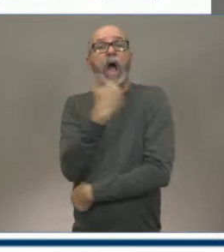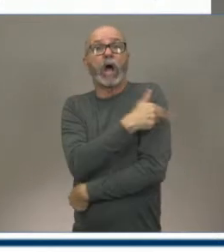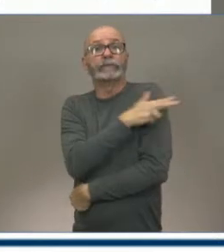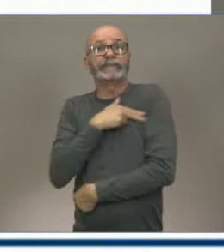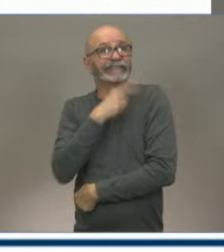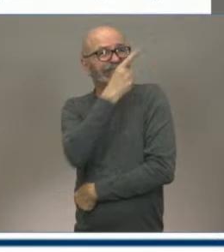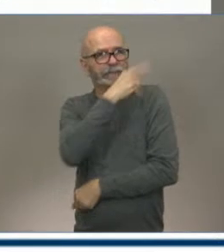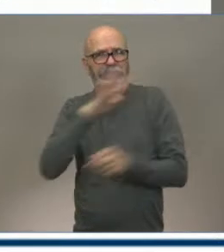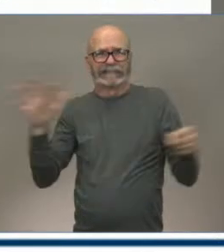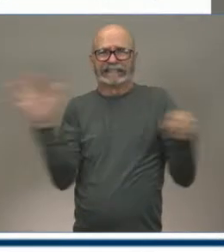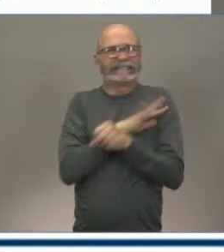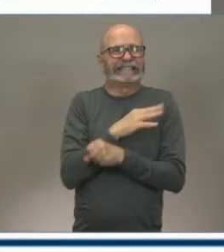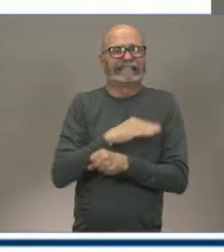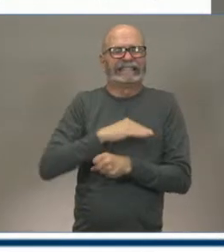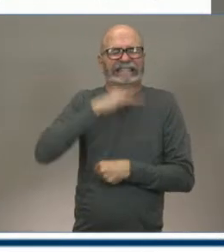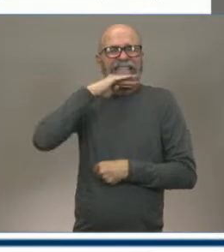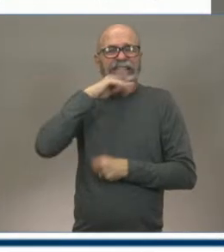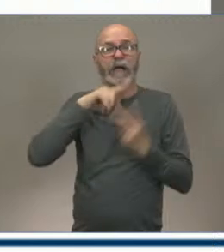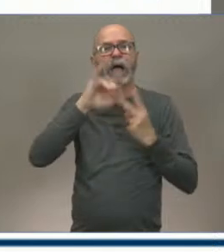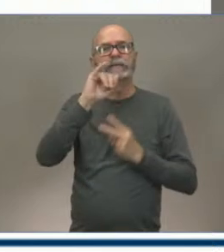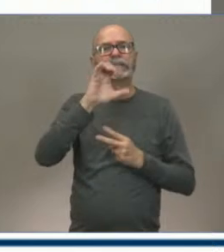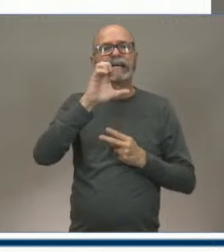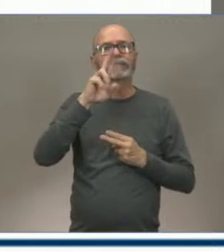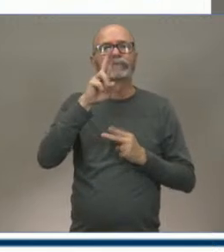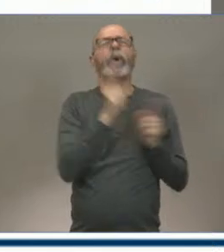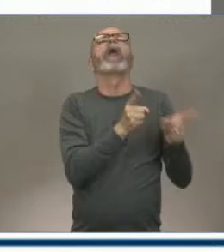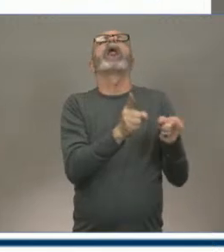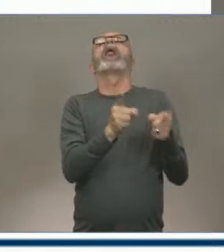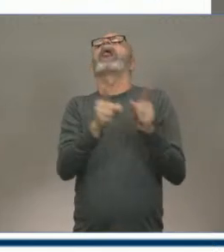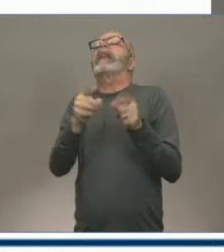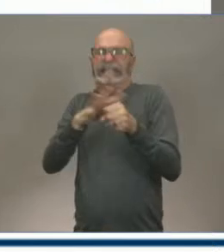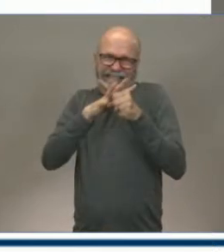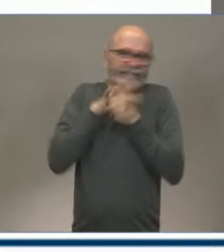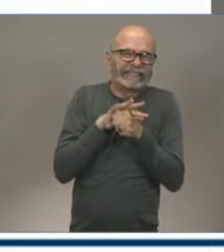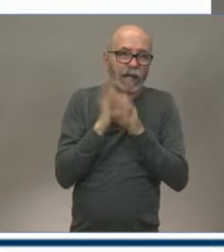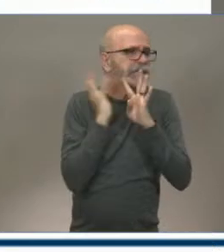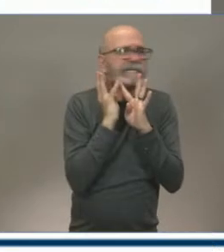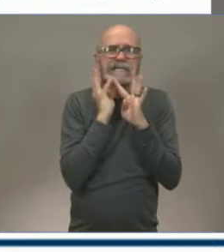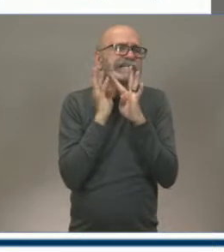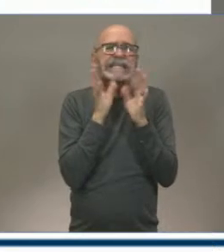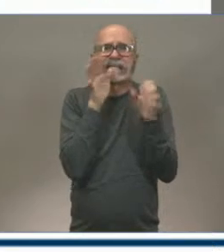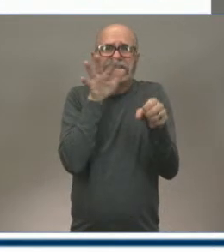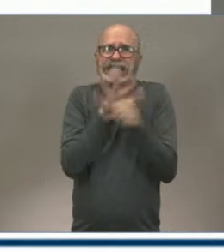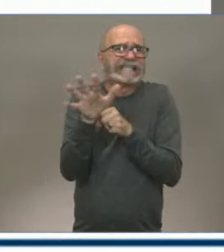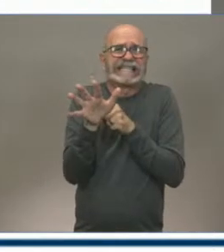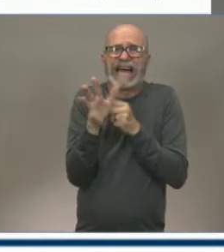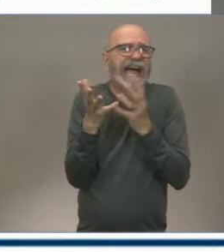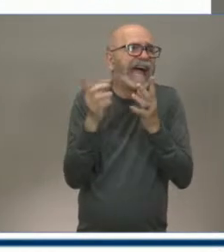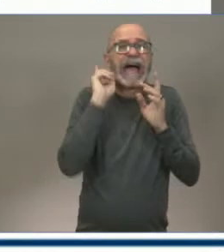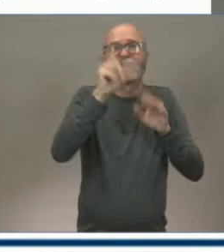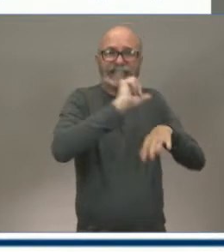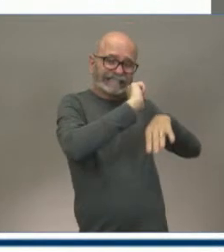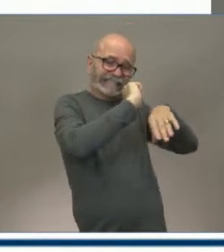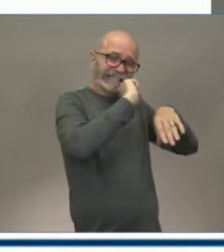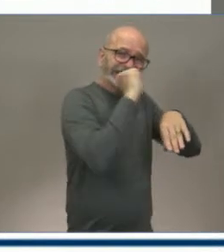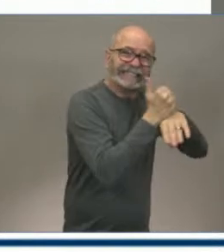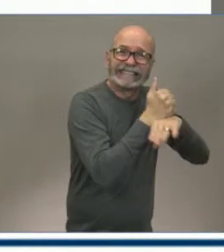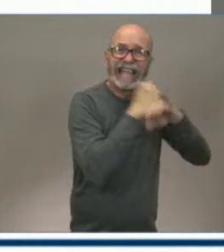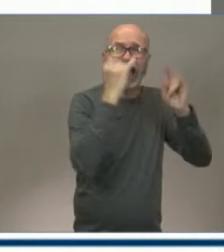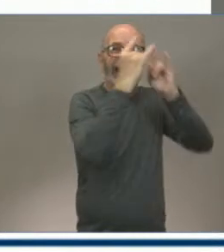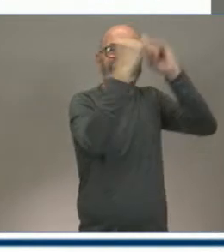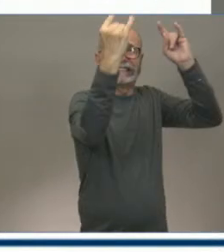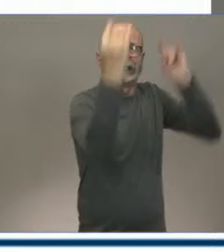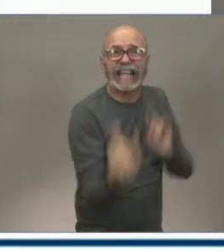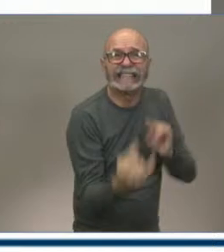full. Their healthcare system is now setting up tent hospitals and temporary